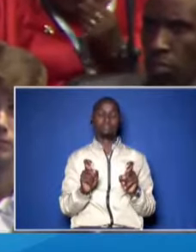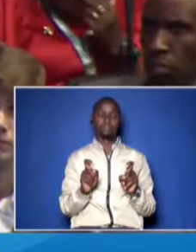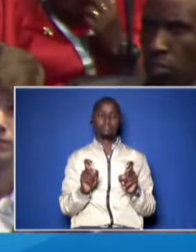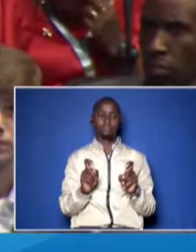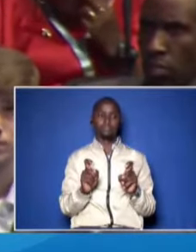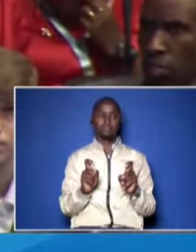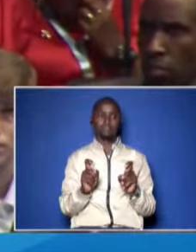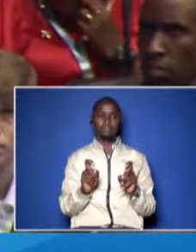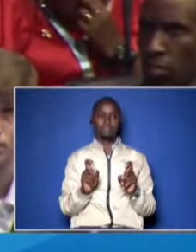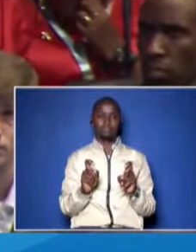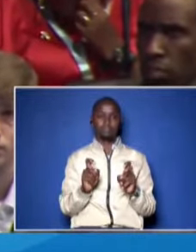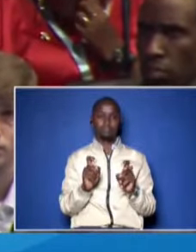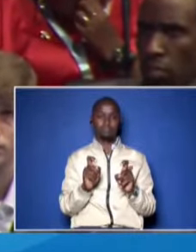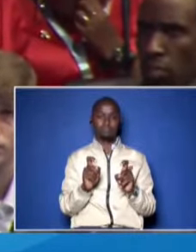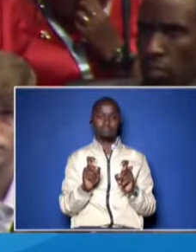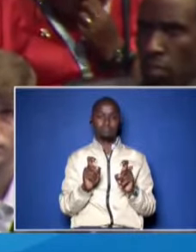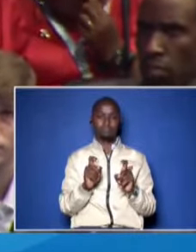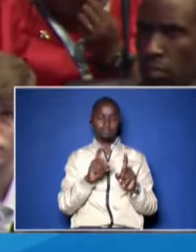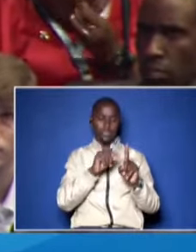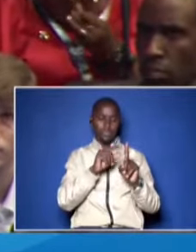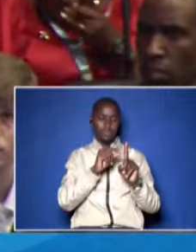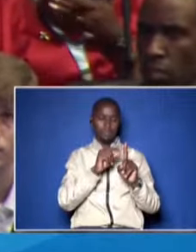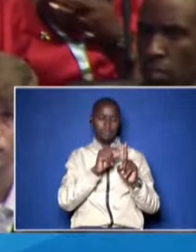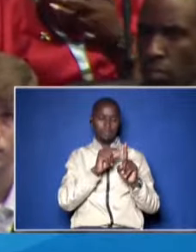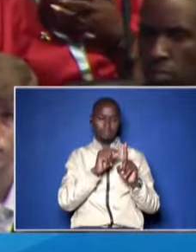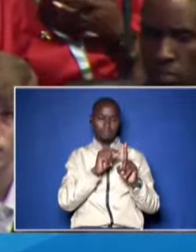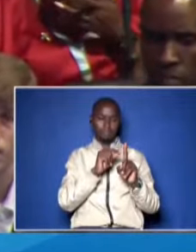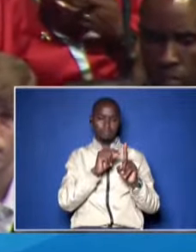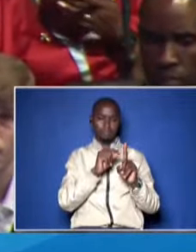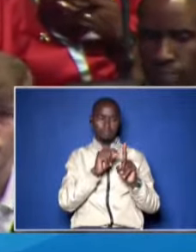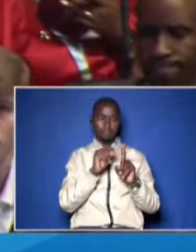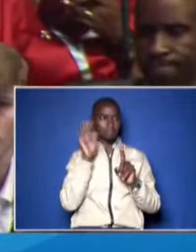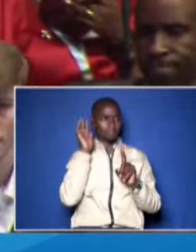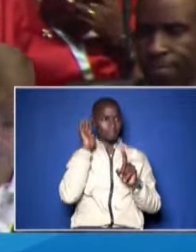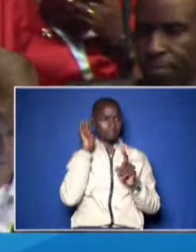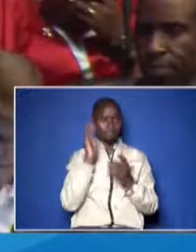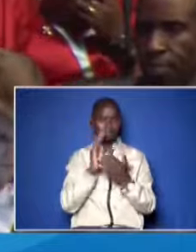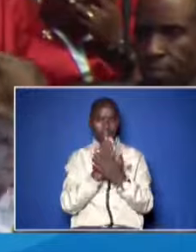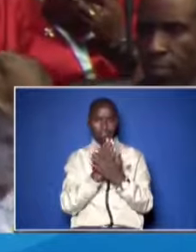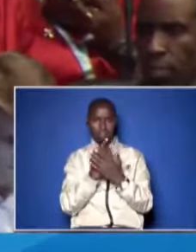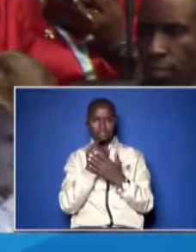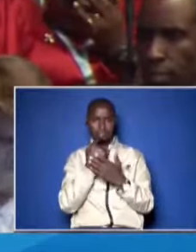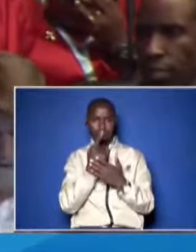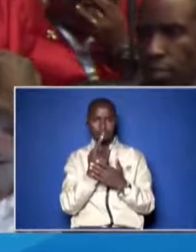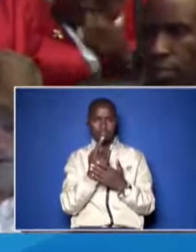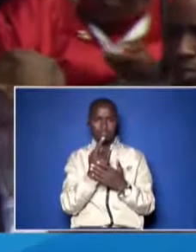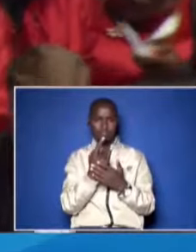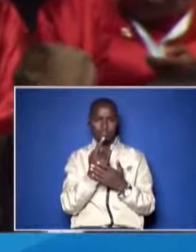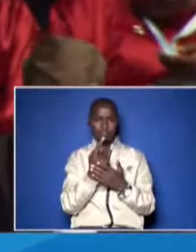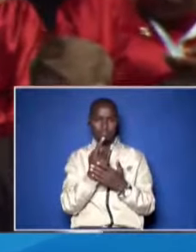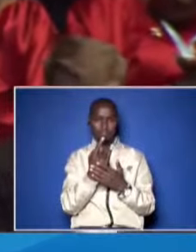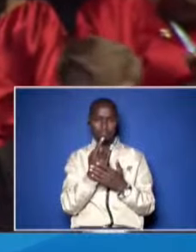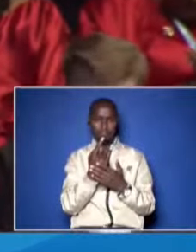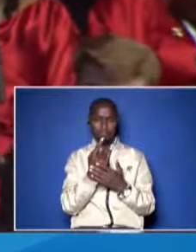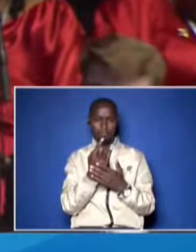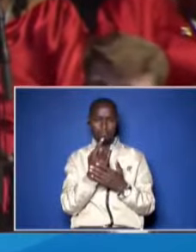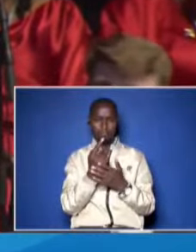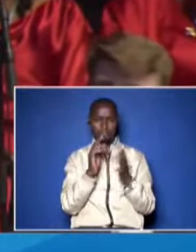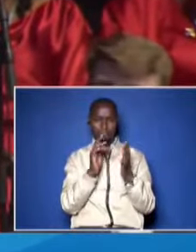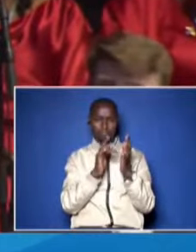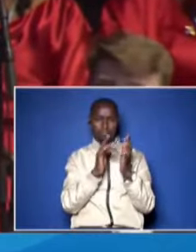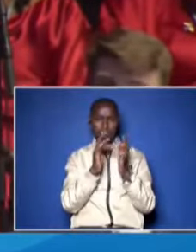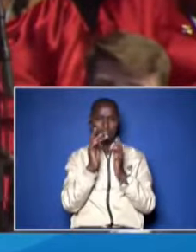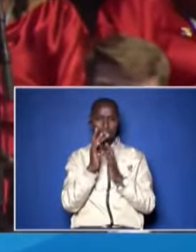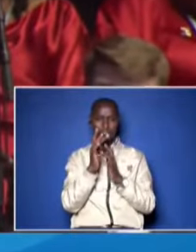question the scriptures you'll hear some say Jesus